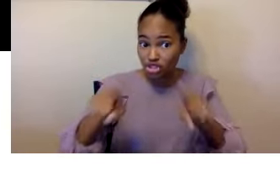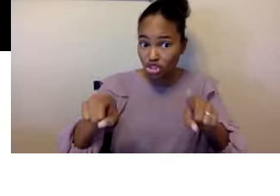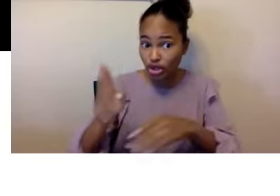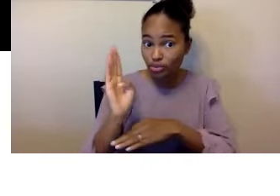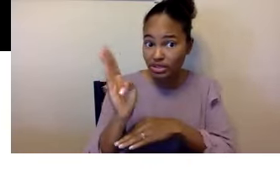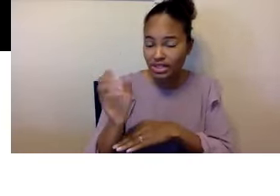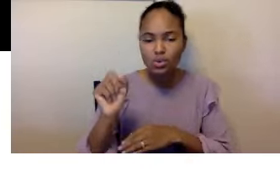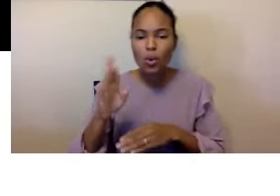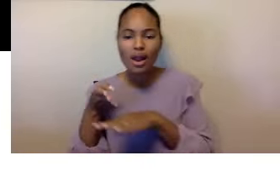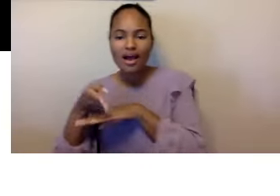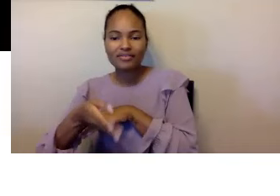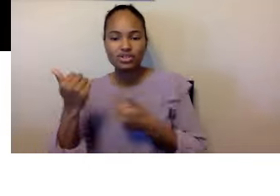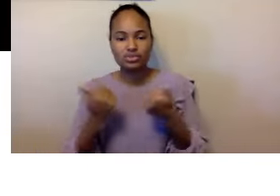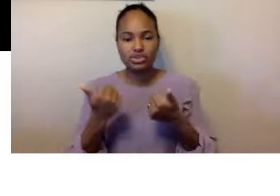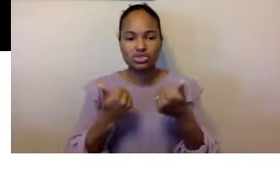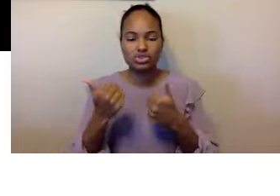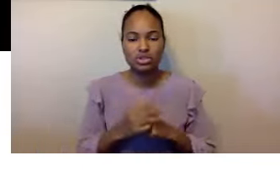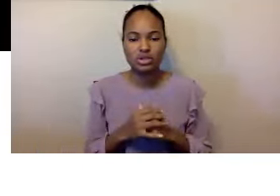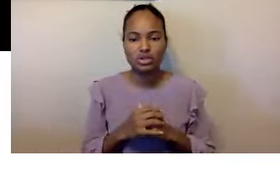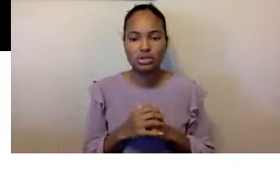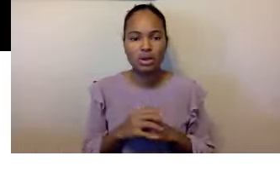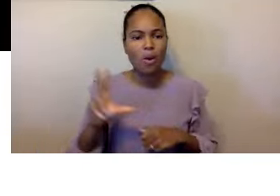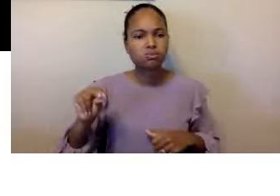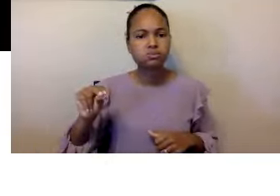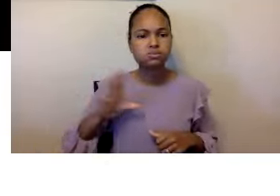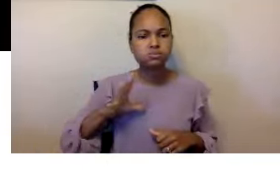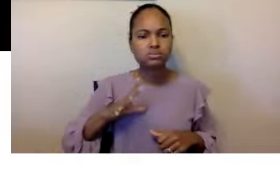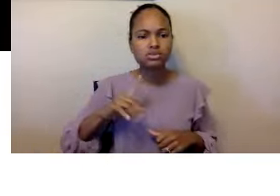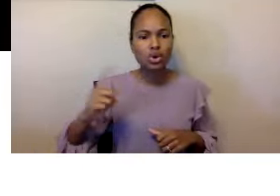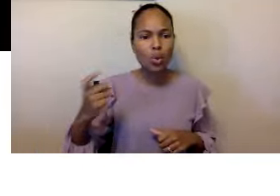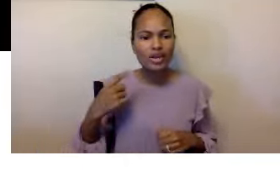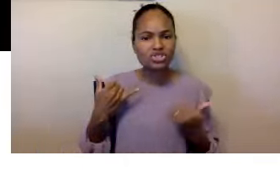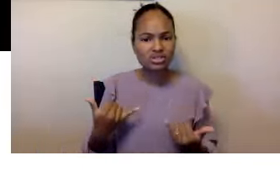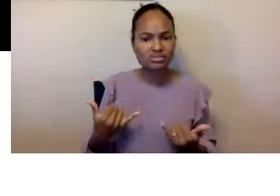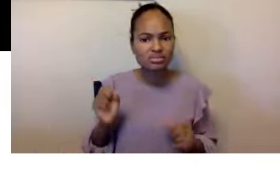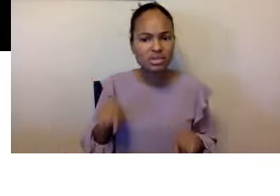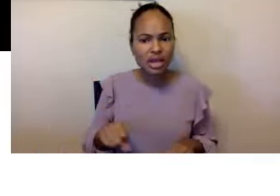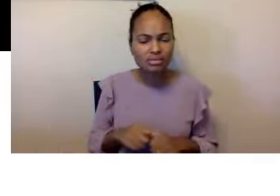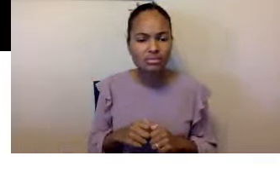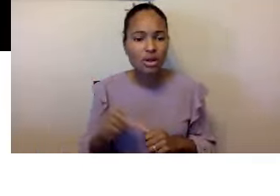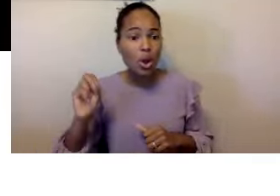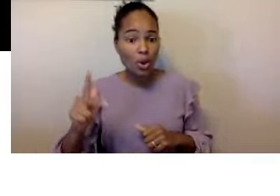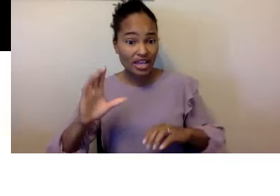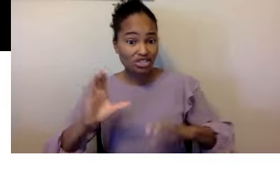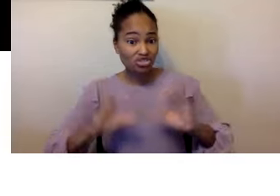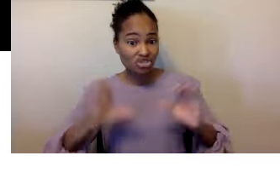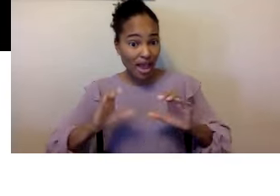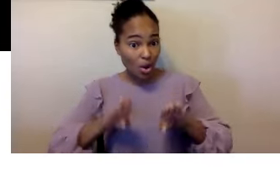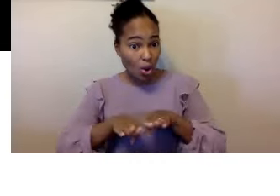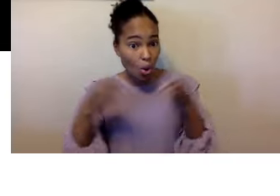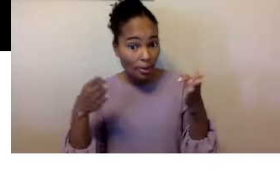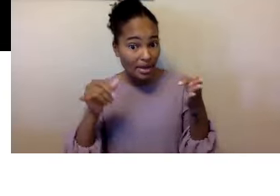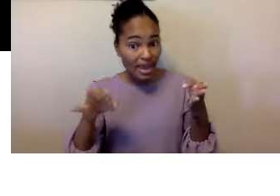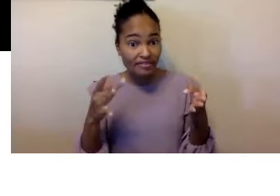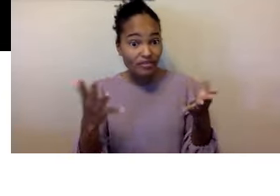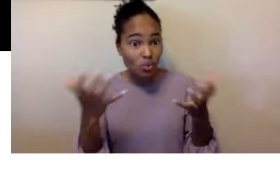prefer after? No, we can take questions now. All right, well, the chat is open for those who want to